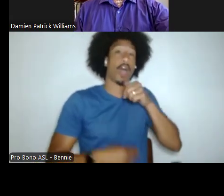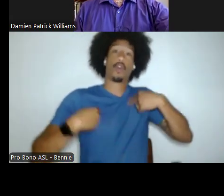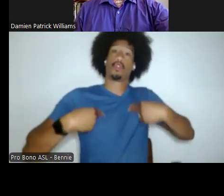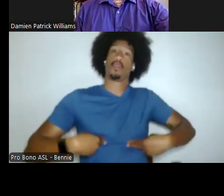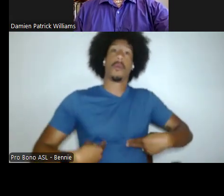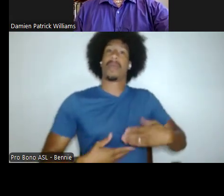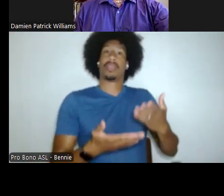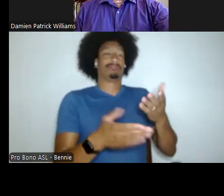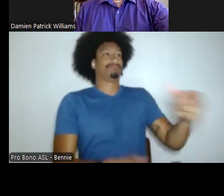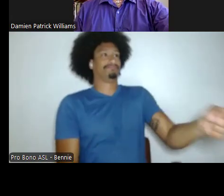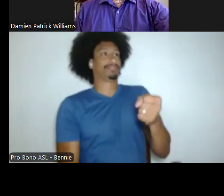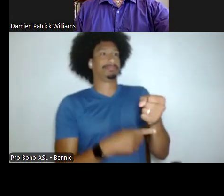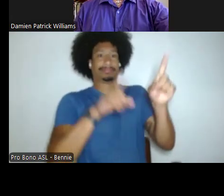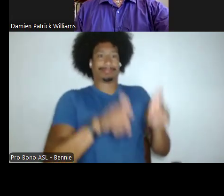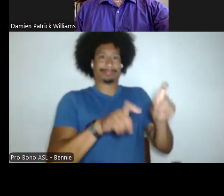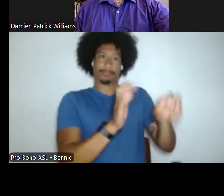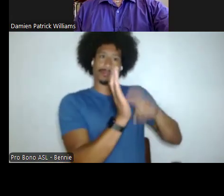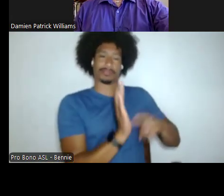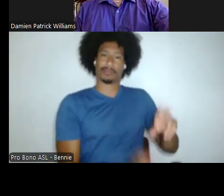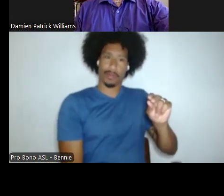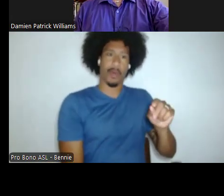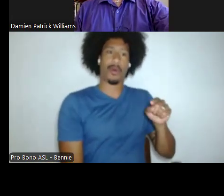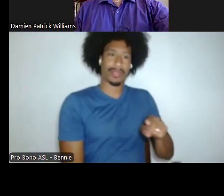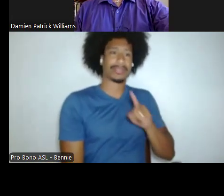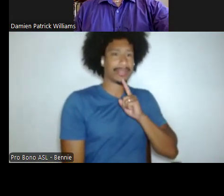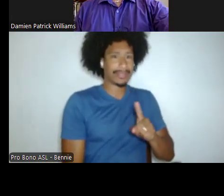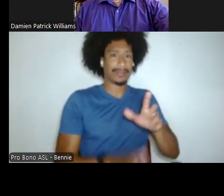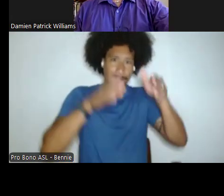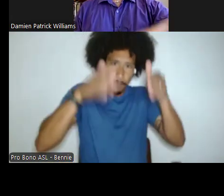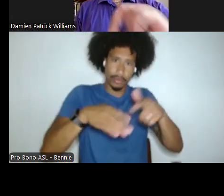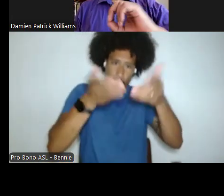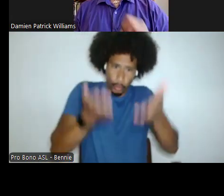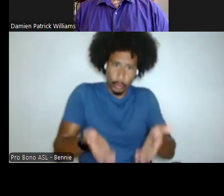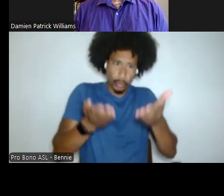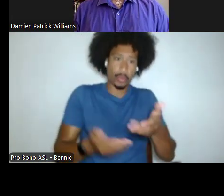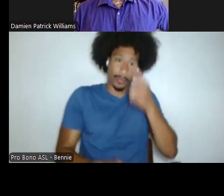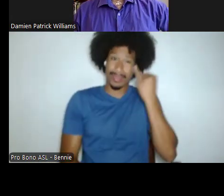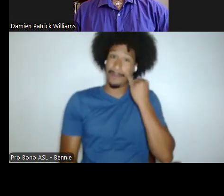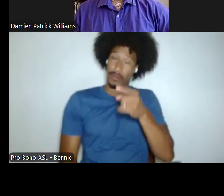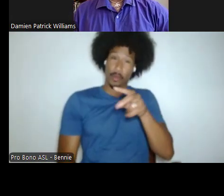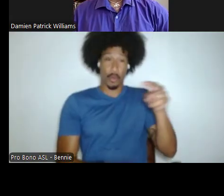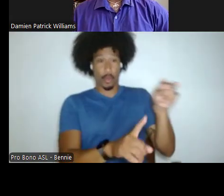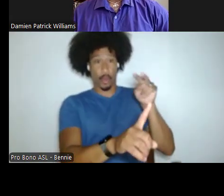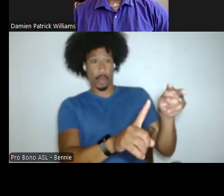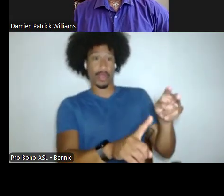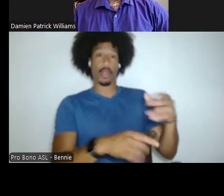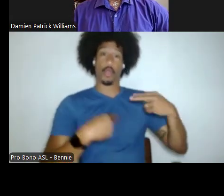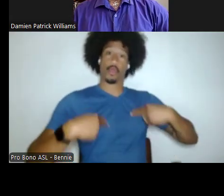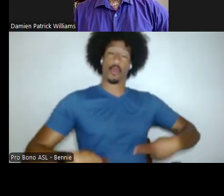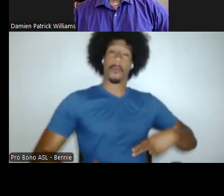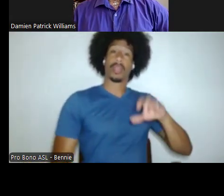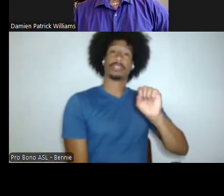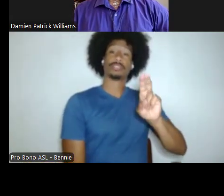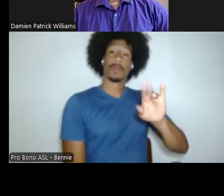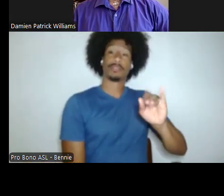that sort of recenters expertise. Because when you're thinking about someone as a human subject or even as a co-designer, the sort of hierarchy that exists in